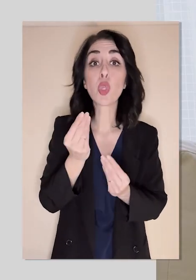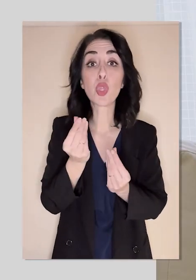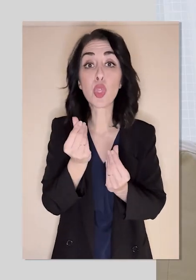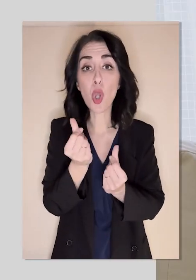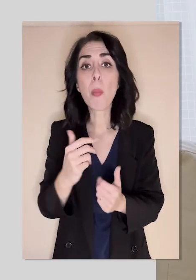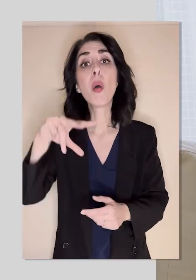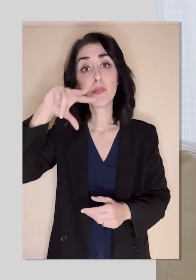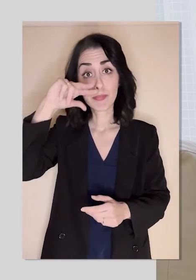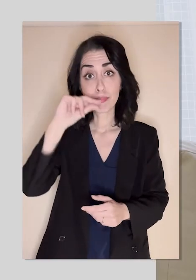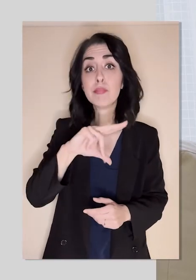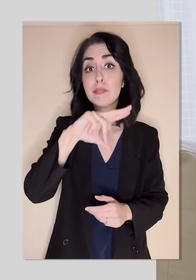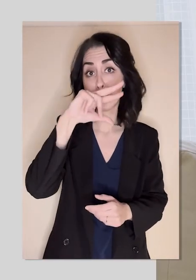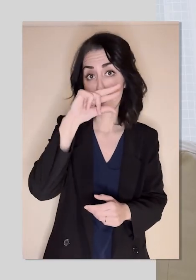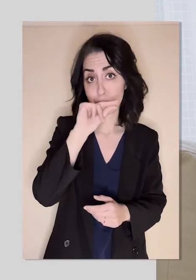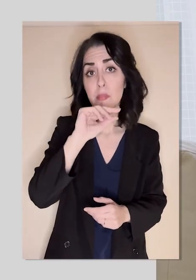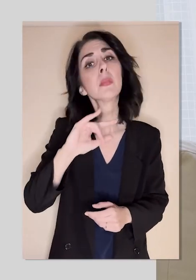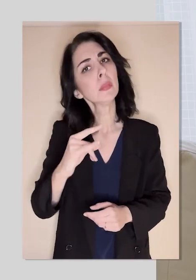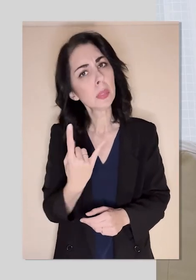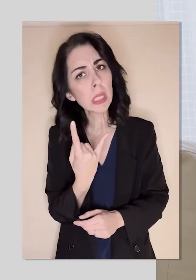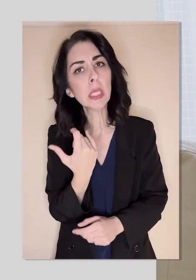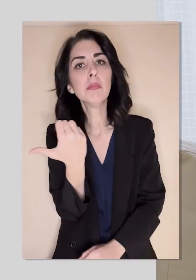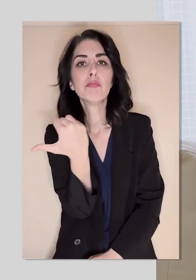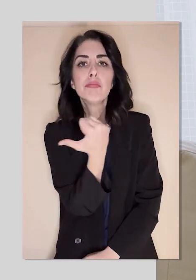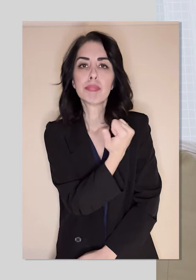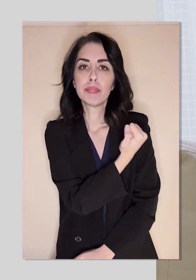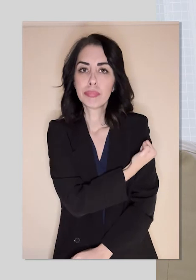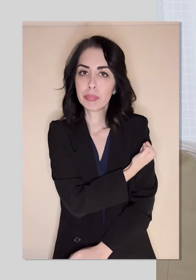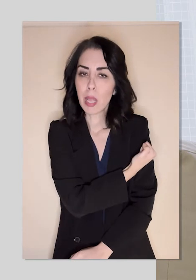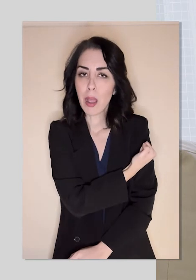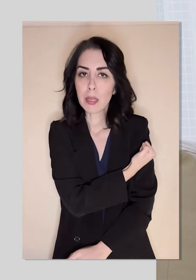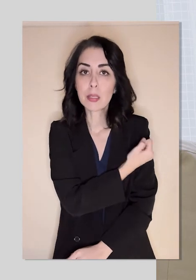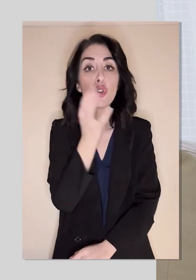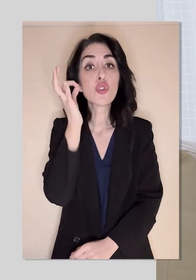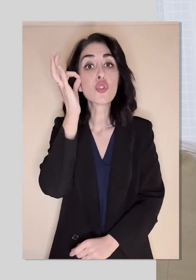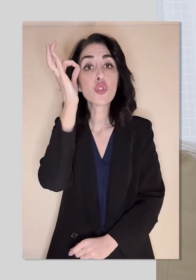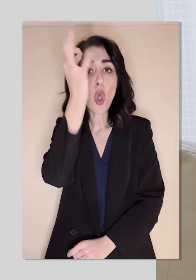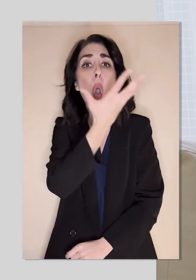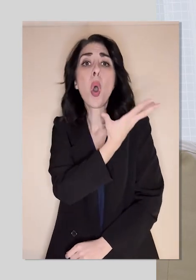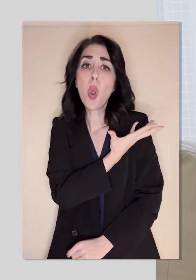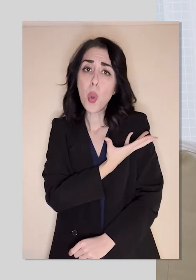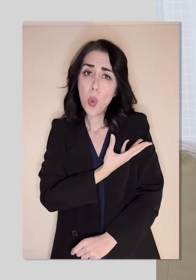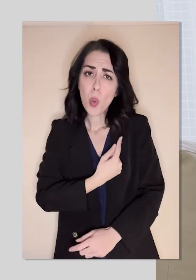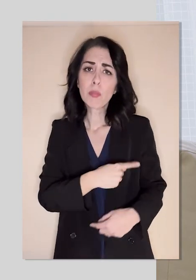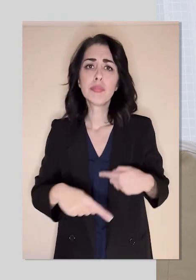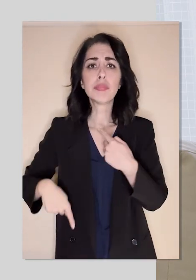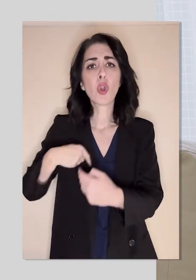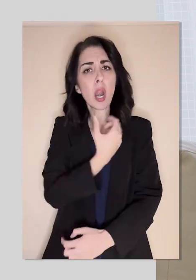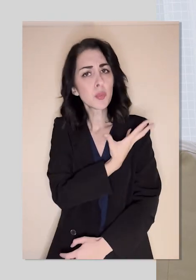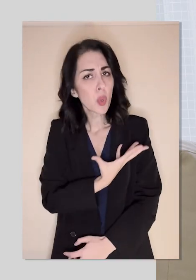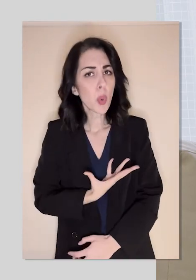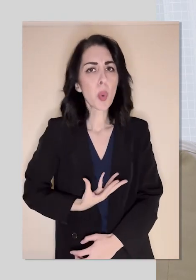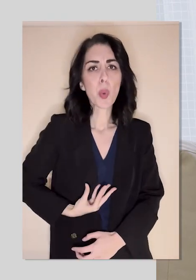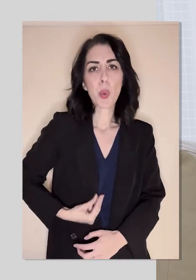the nose, or as an injection so it gets absorbed from the bloodstream. And I talk to them